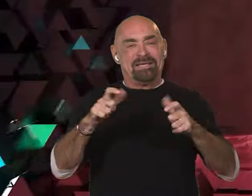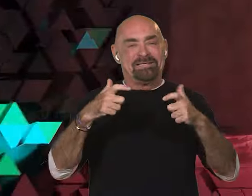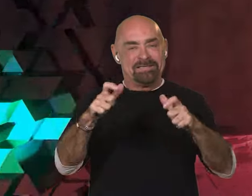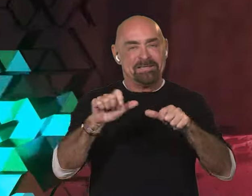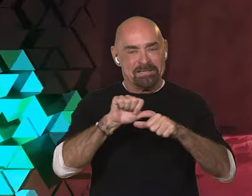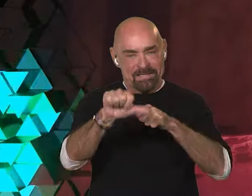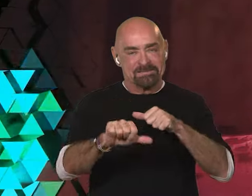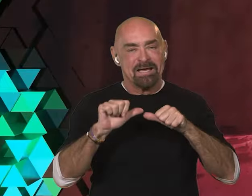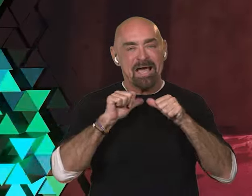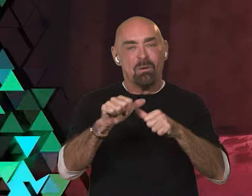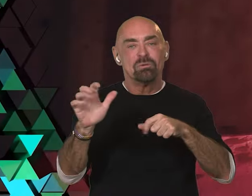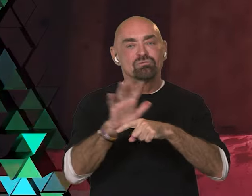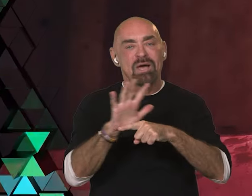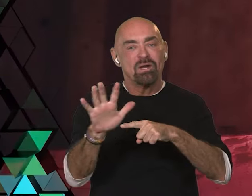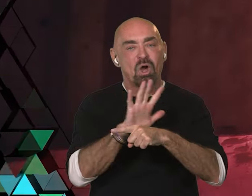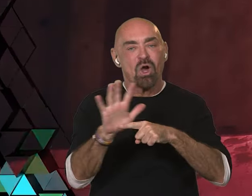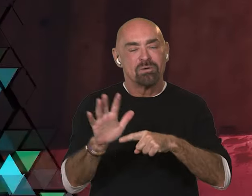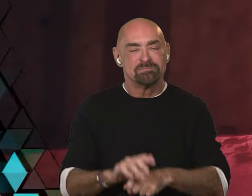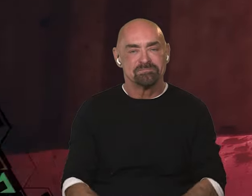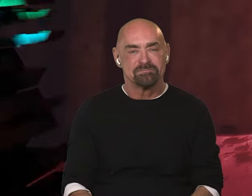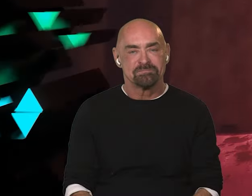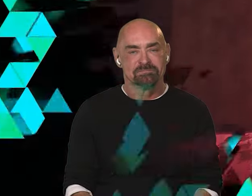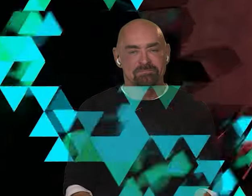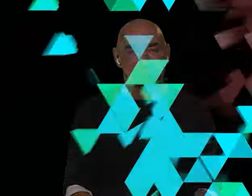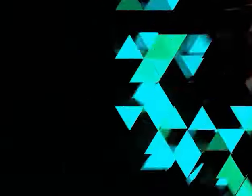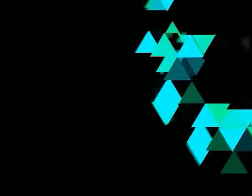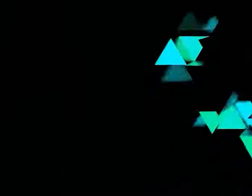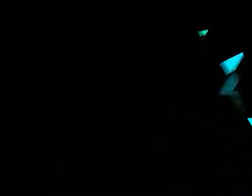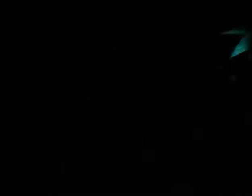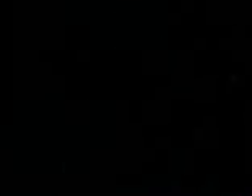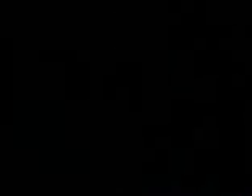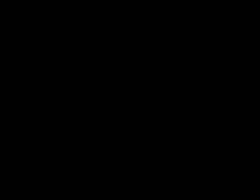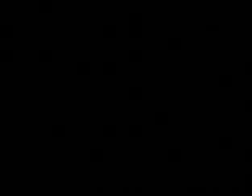Let's keep up the pace and jump straight into our next trailer.